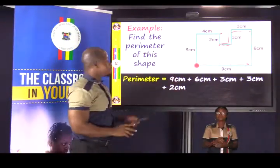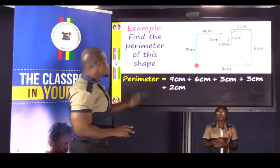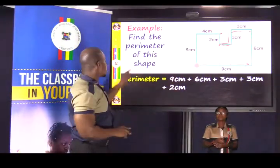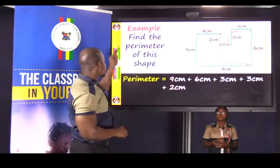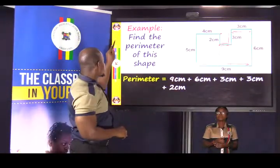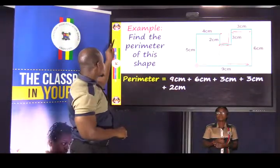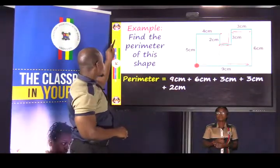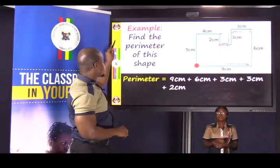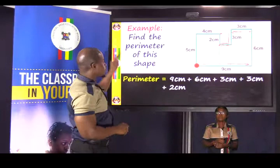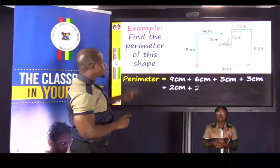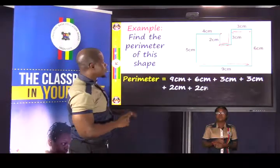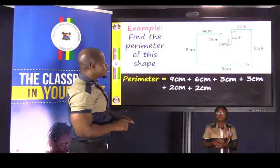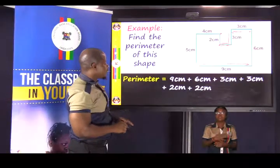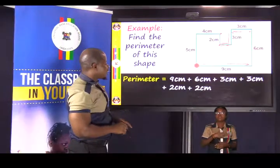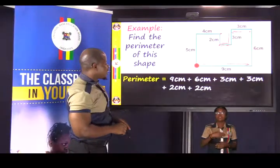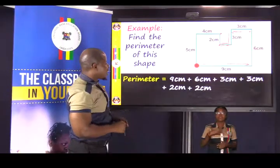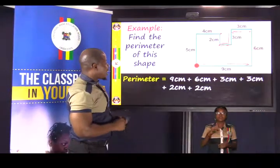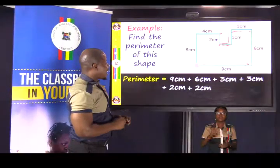2 centimeters.